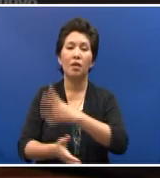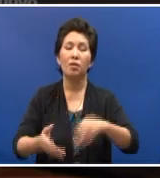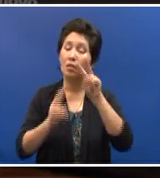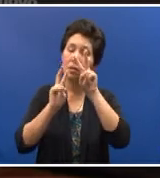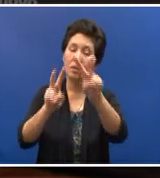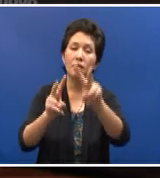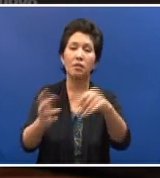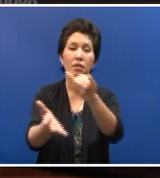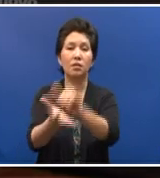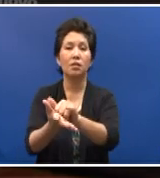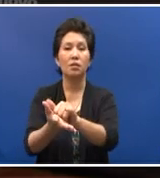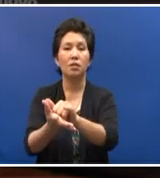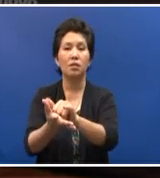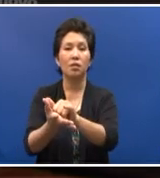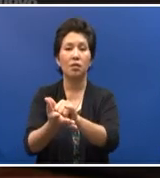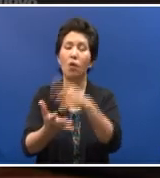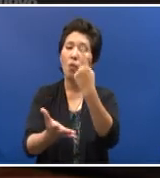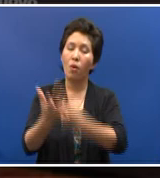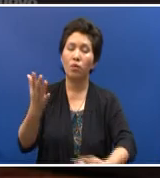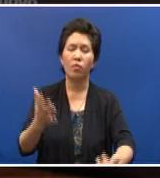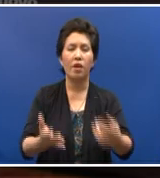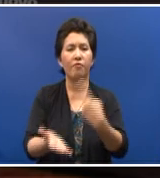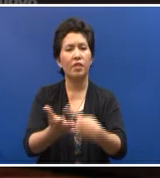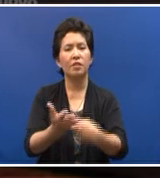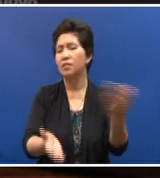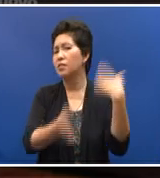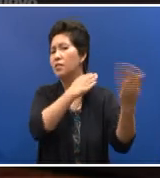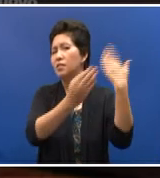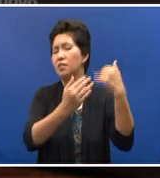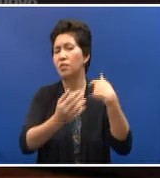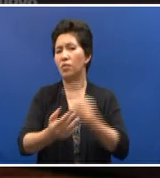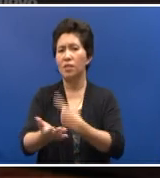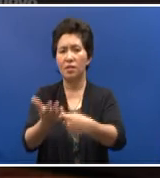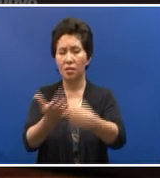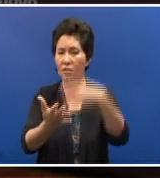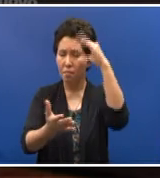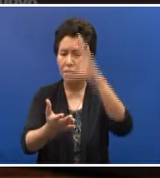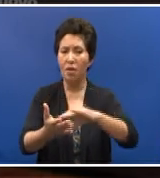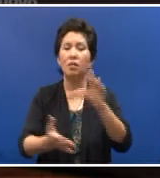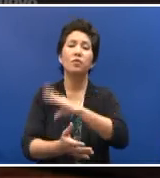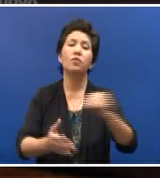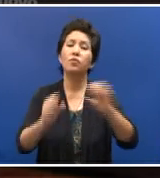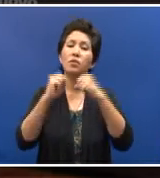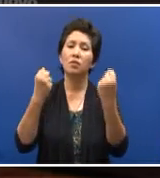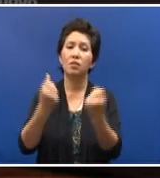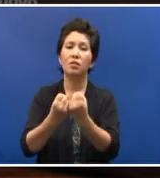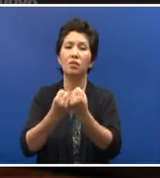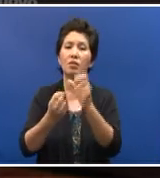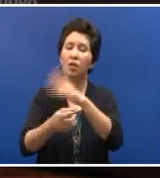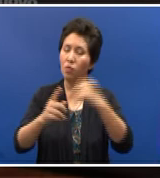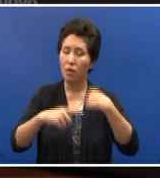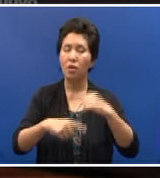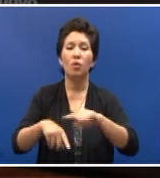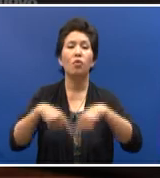that through what we have discussed before, when we discuss about men and society, okay, so we are going